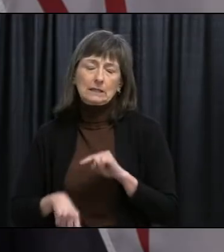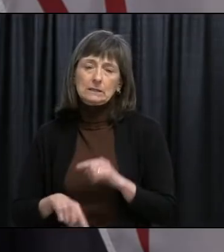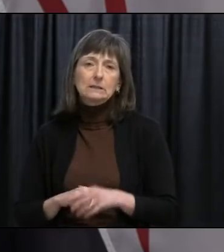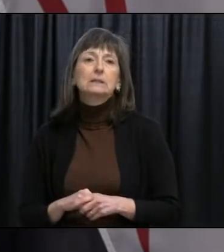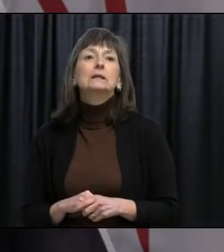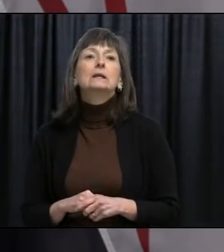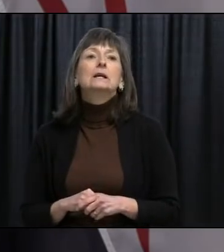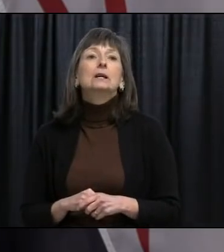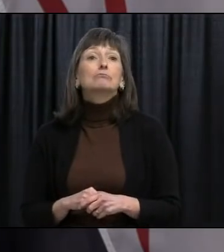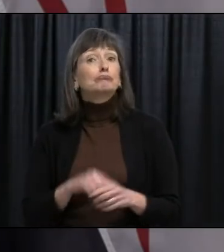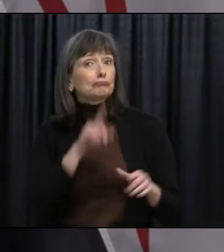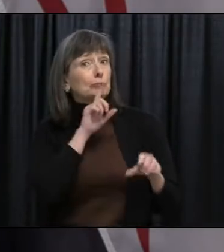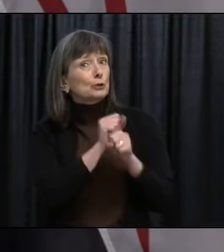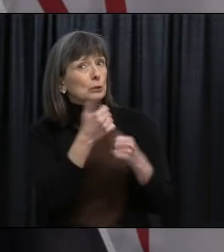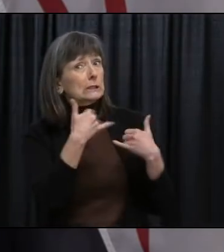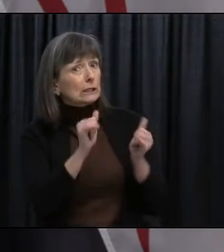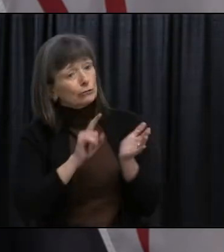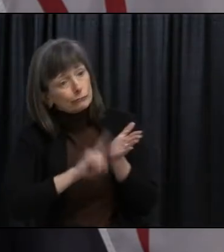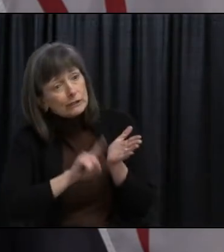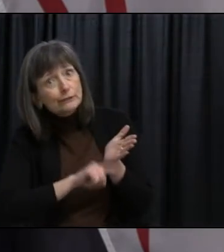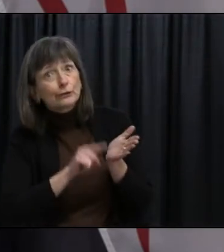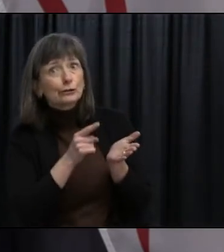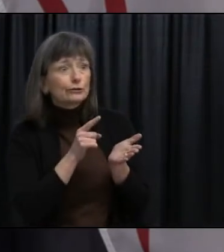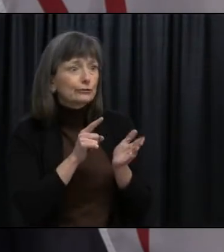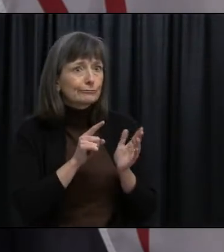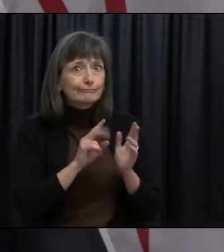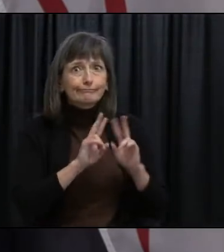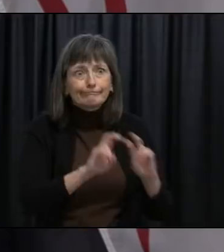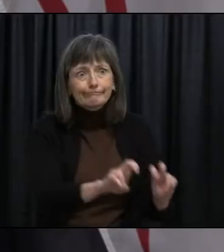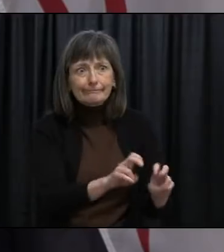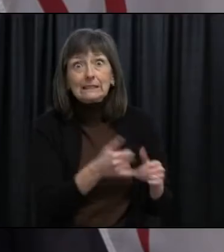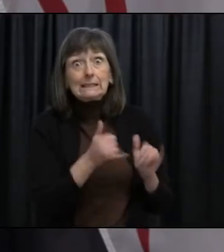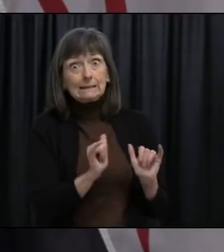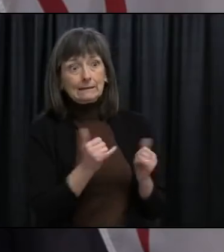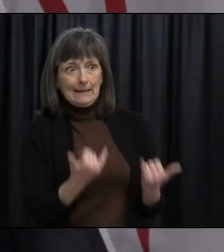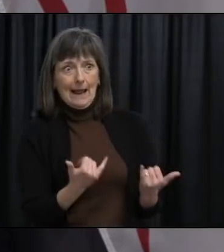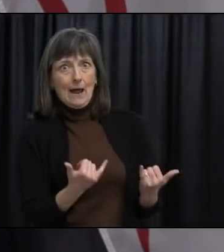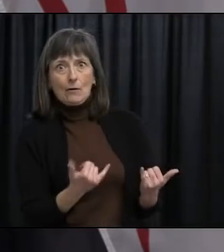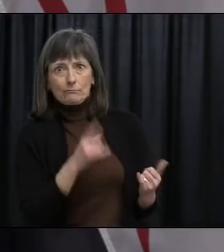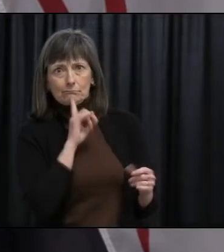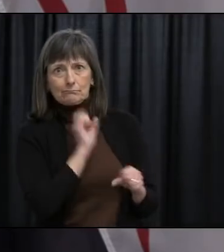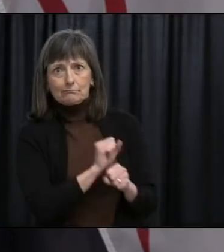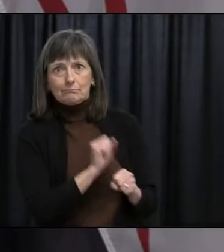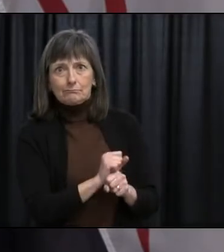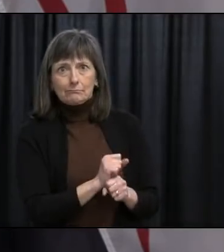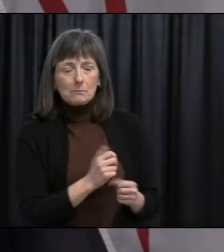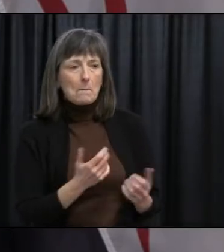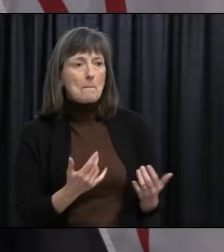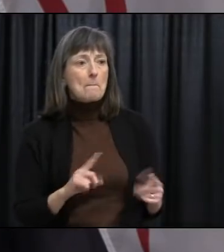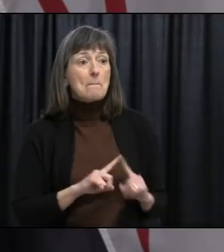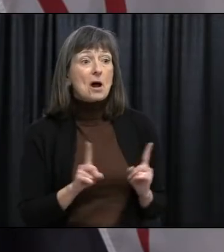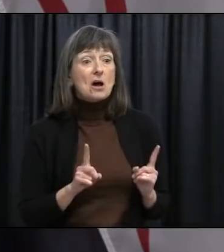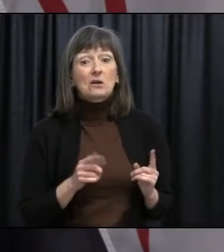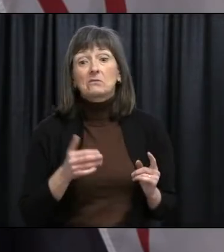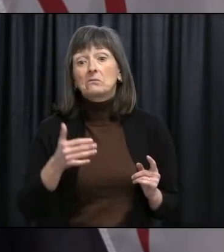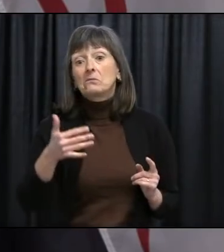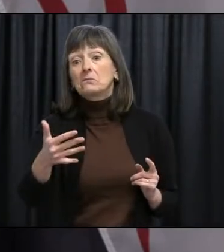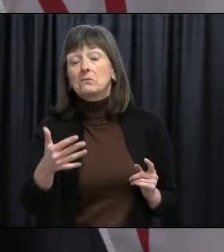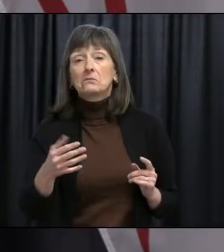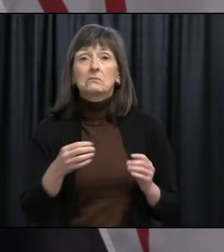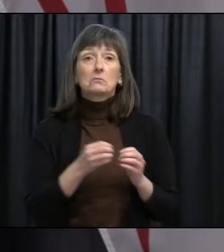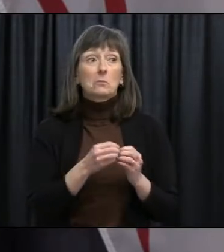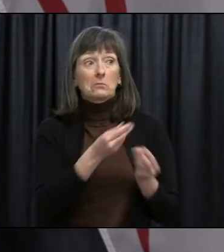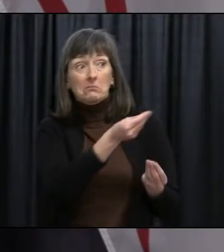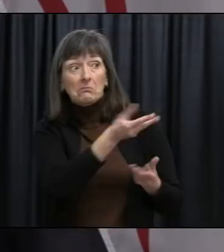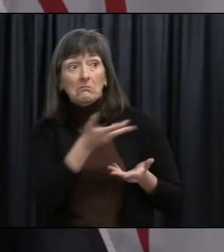being done and are ongoing as we speak. So I'm sure as time goes on, we will have more information on that, and we will be